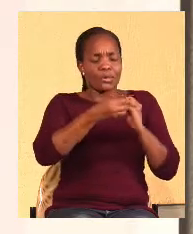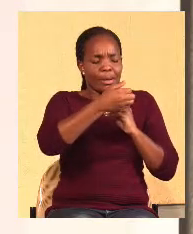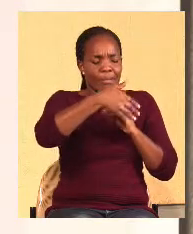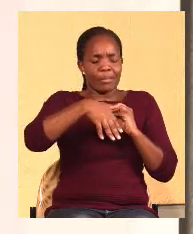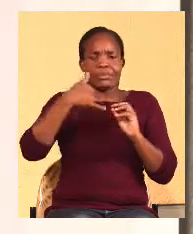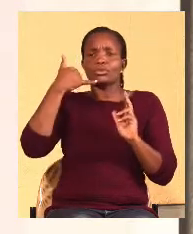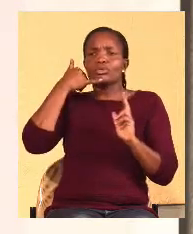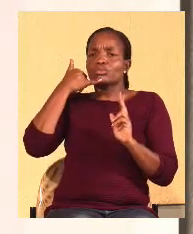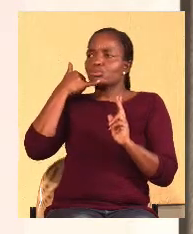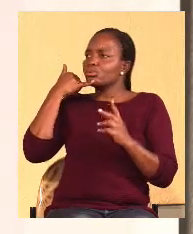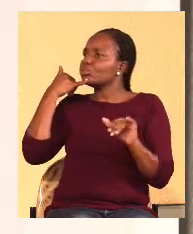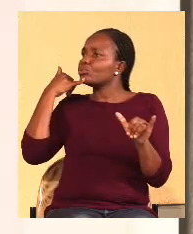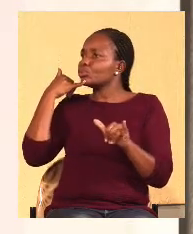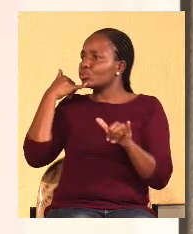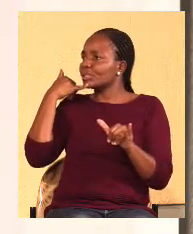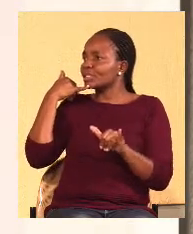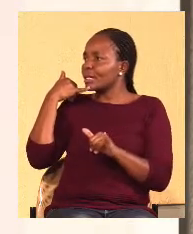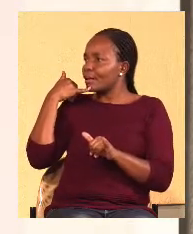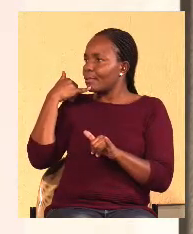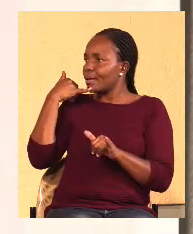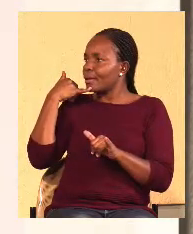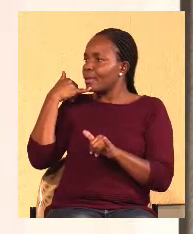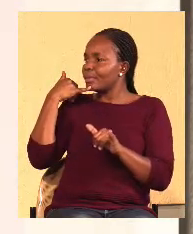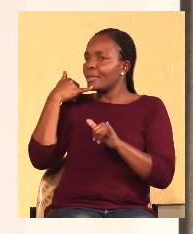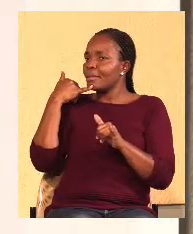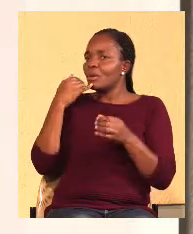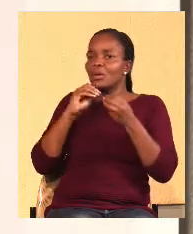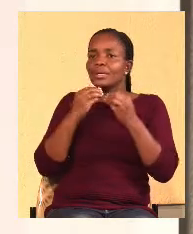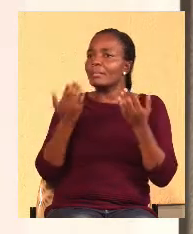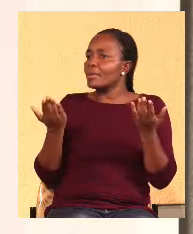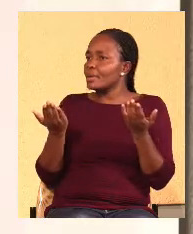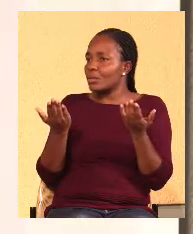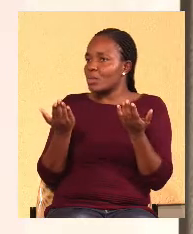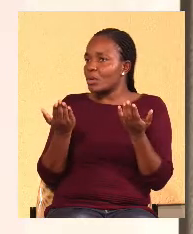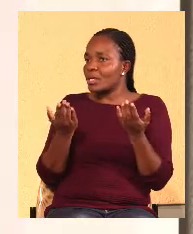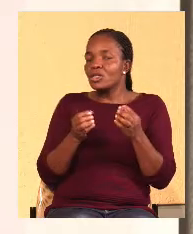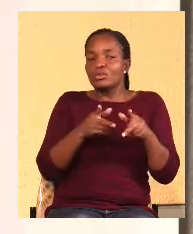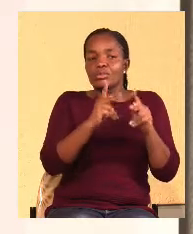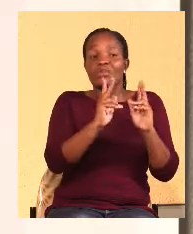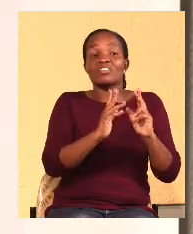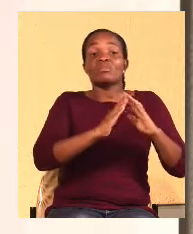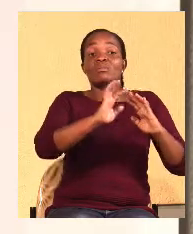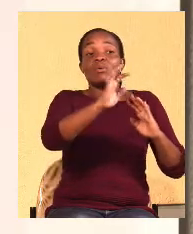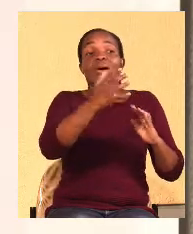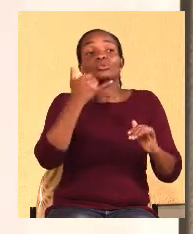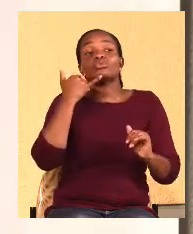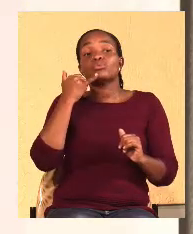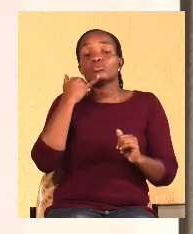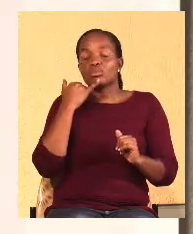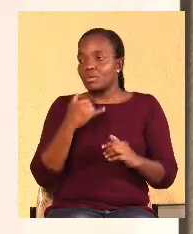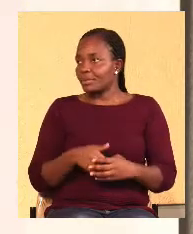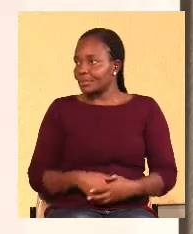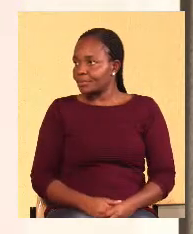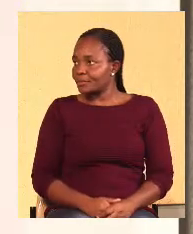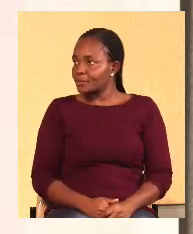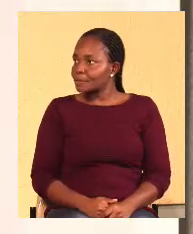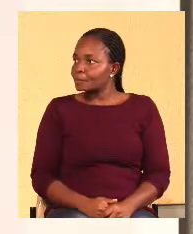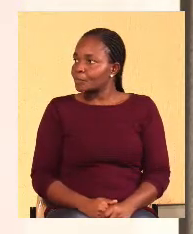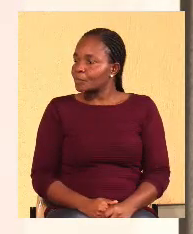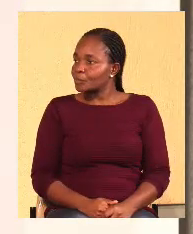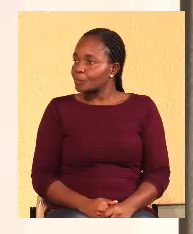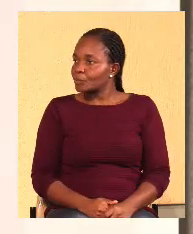that number, I will then start with the journalists in the house to pose their questions. And again,